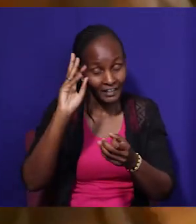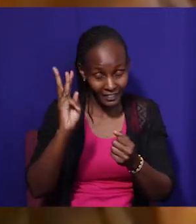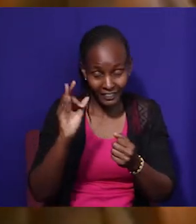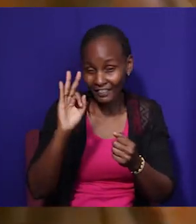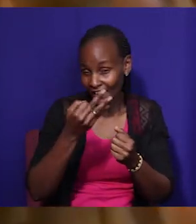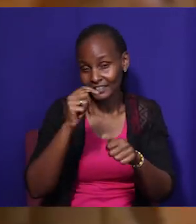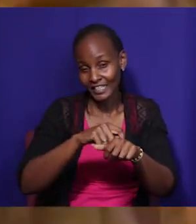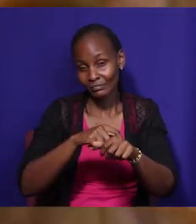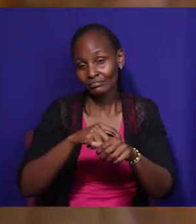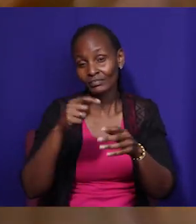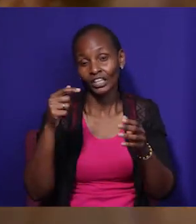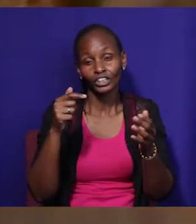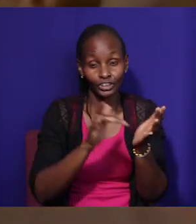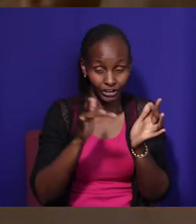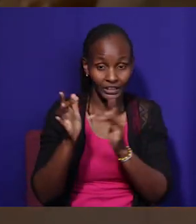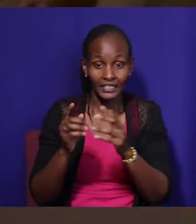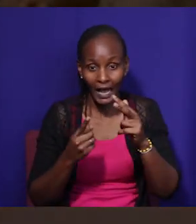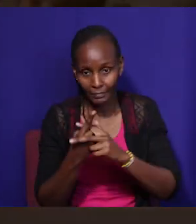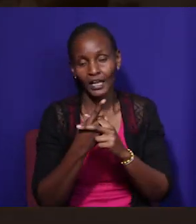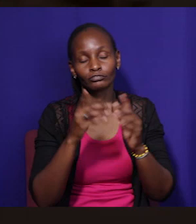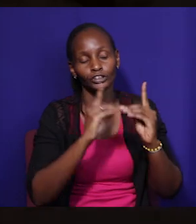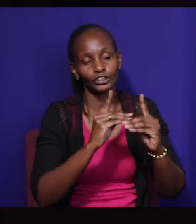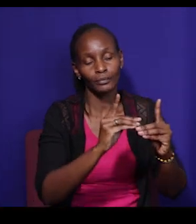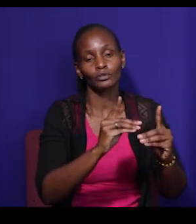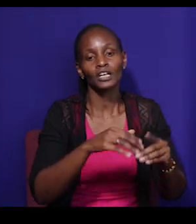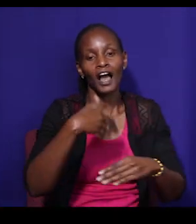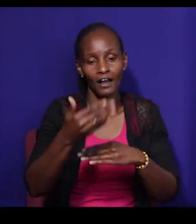his disciples after he was raised from death.